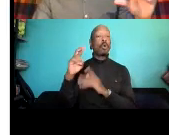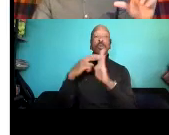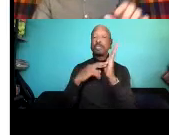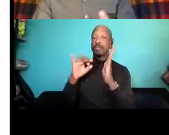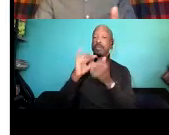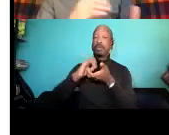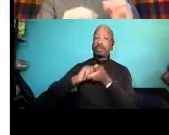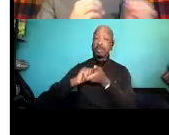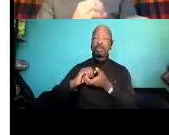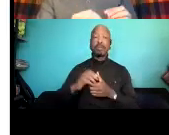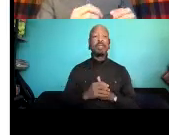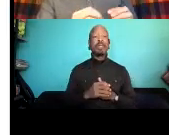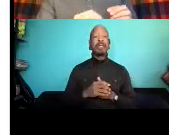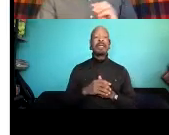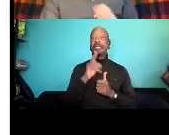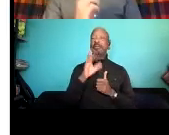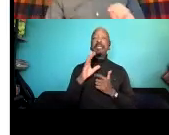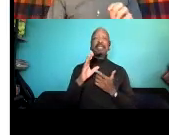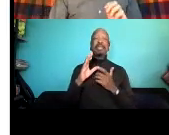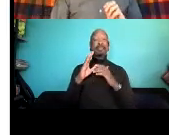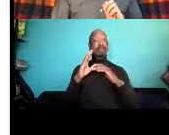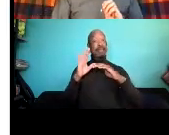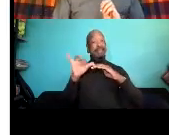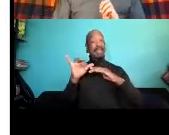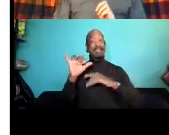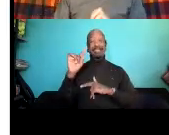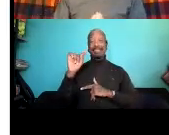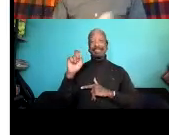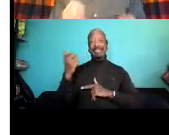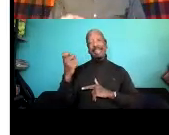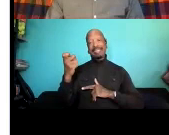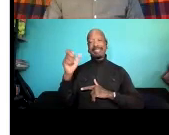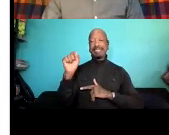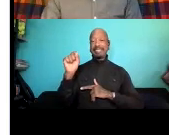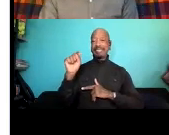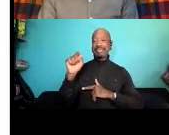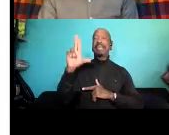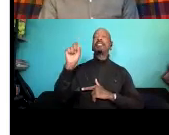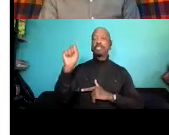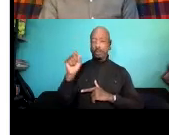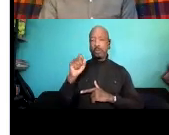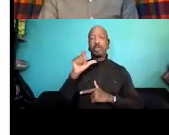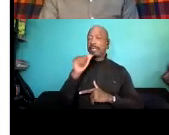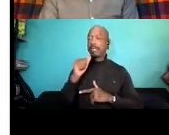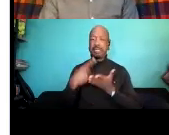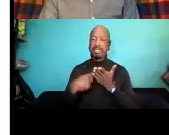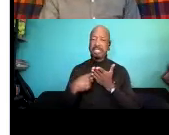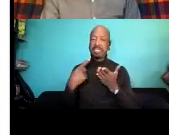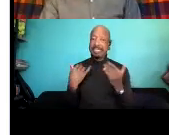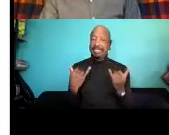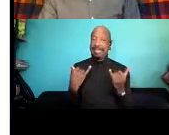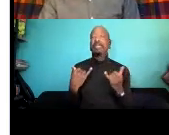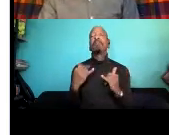the icing is choosing that tax status, which we're not going to really get into today, but we'd be happy to talk to you about at a legal